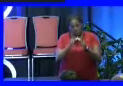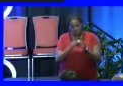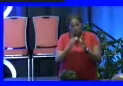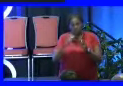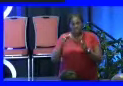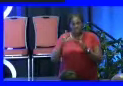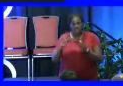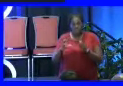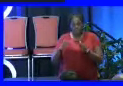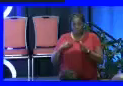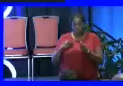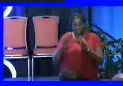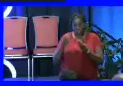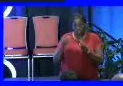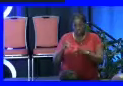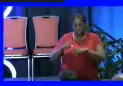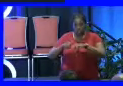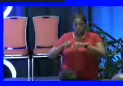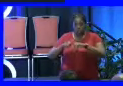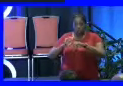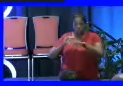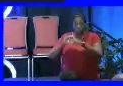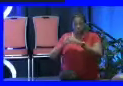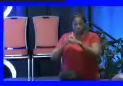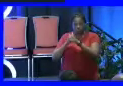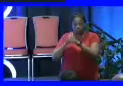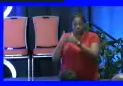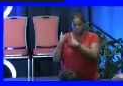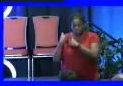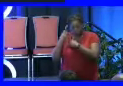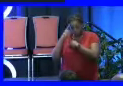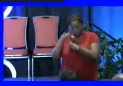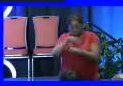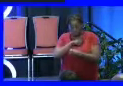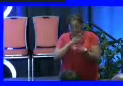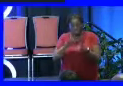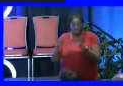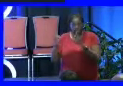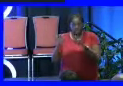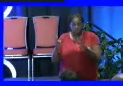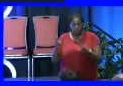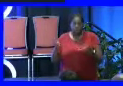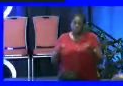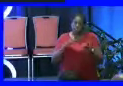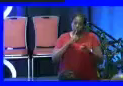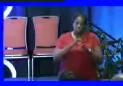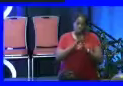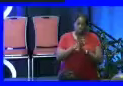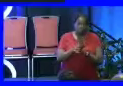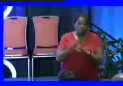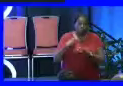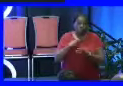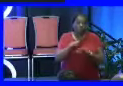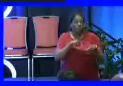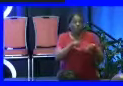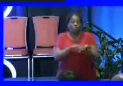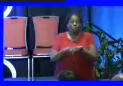the data and being responsible for data quality and uploads that makes it a little bit difficult. We